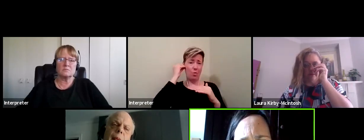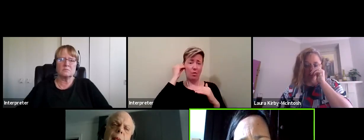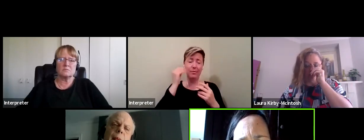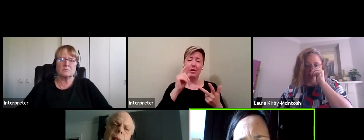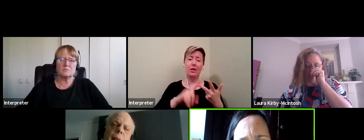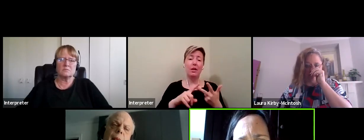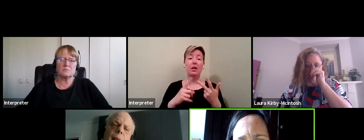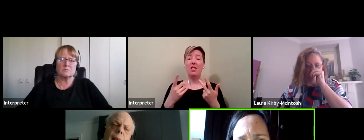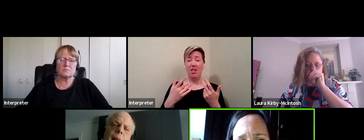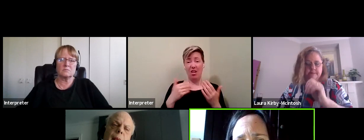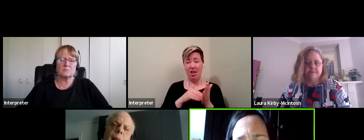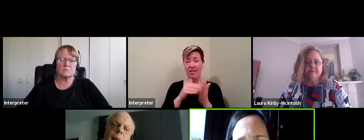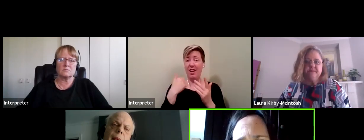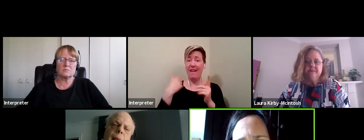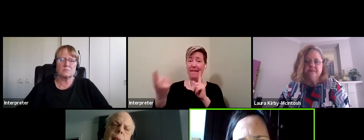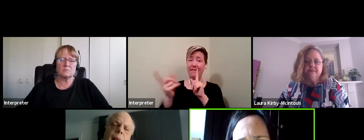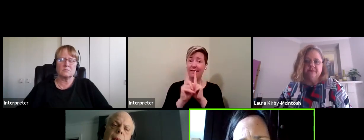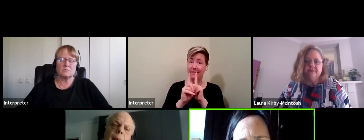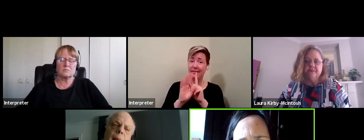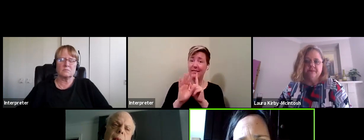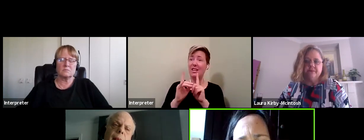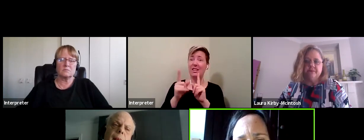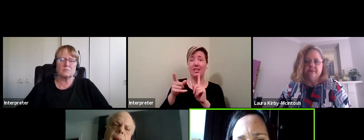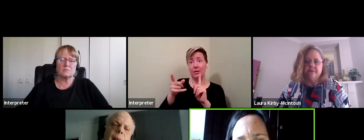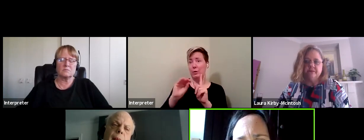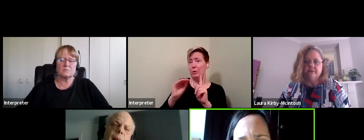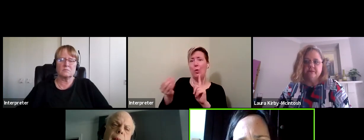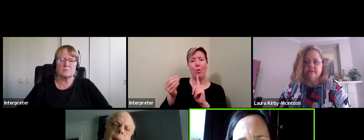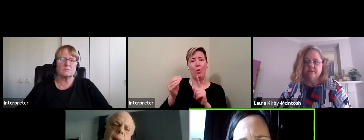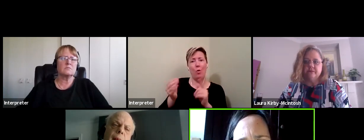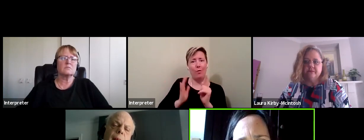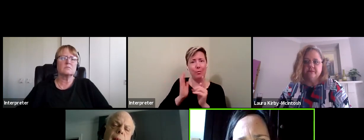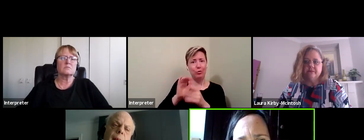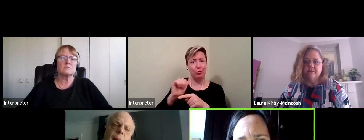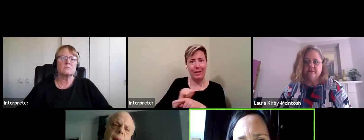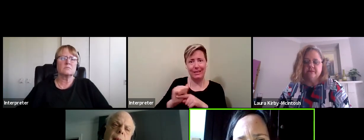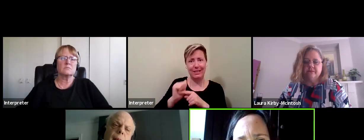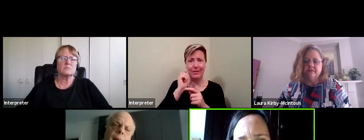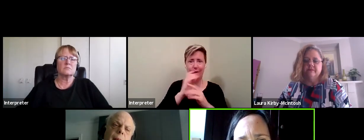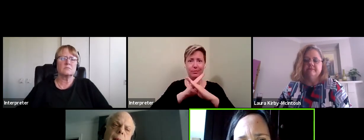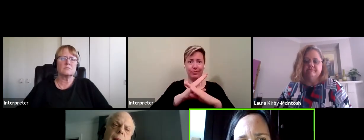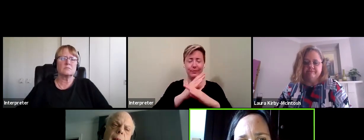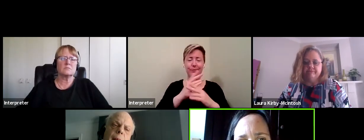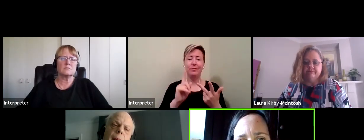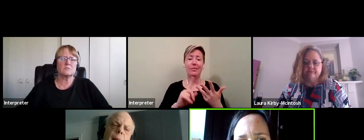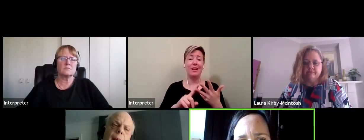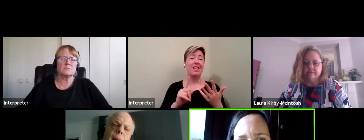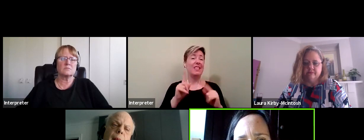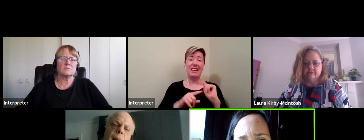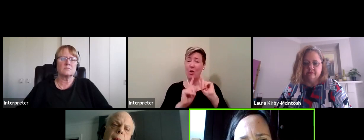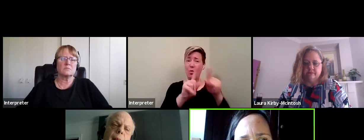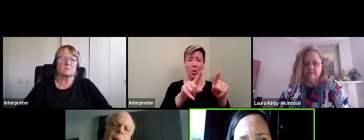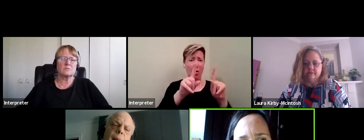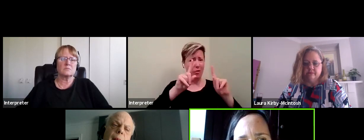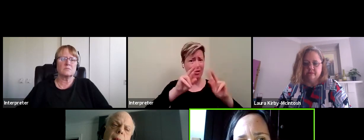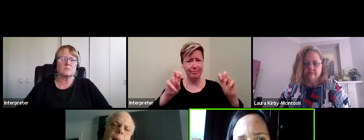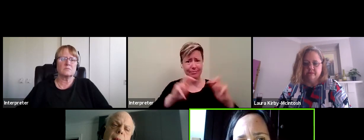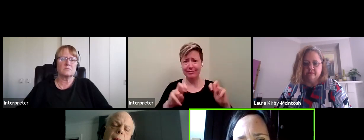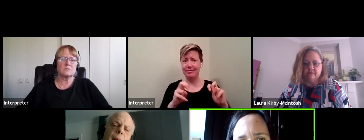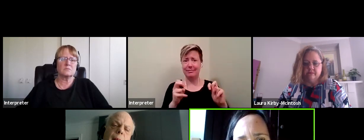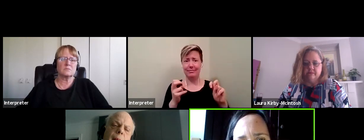community attendants, all of whom have no formal access to PPE. They cannot be tested without increasing their exposure, and they are not able to access